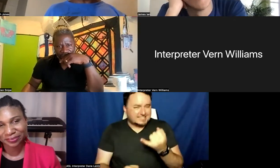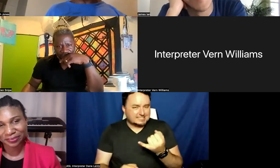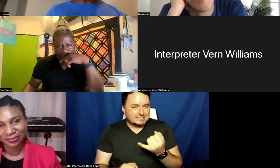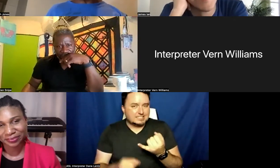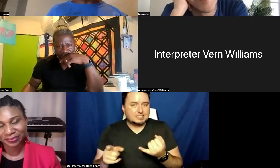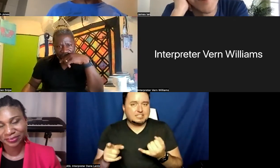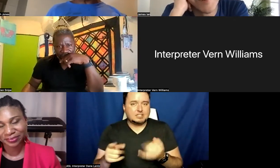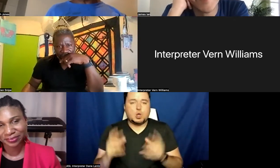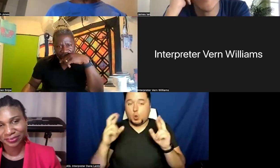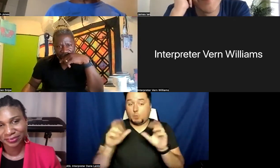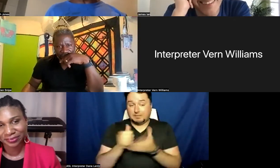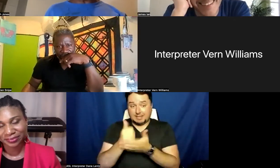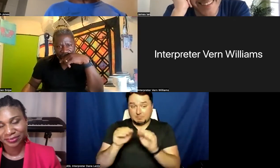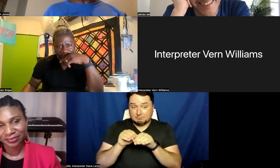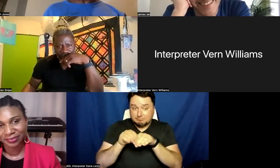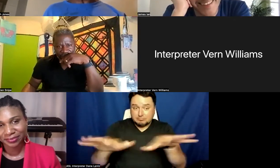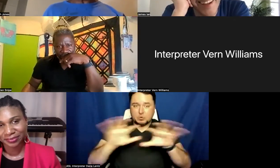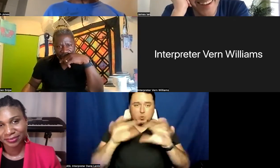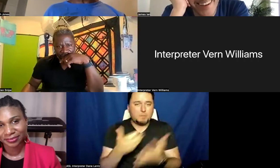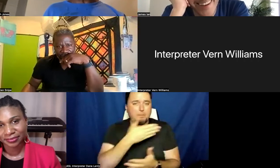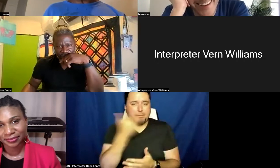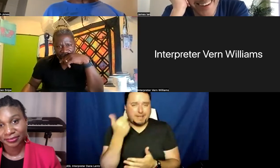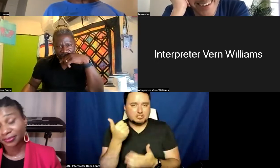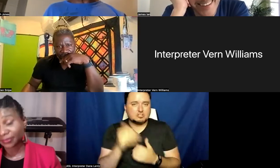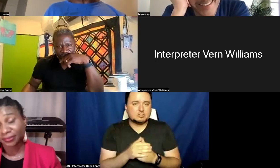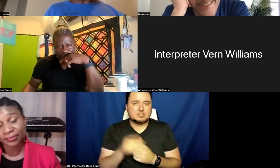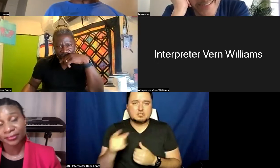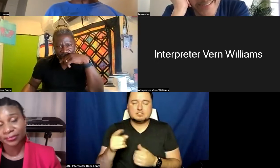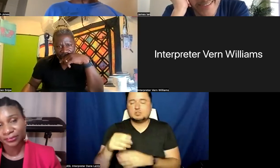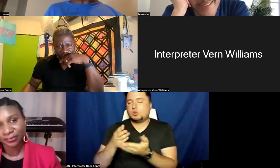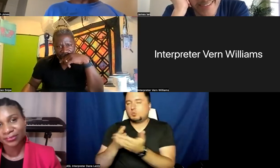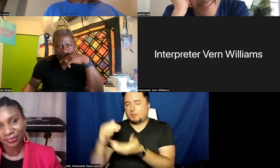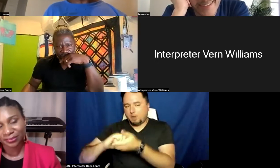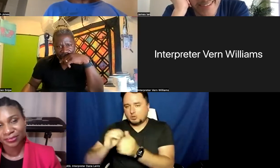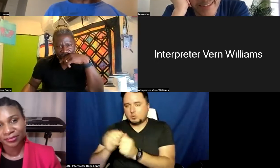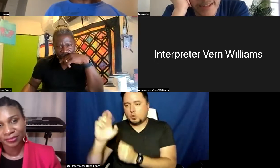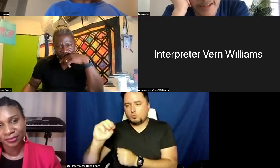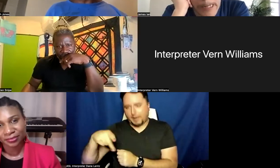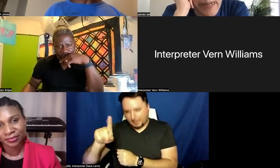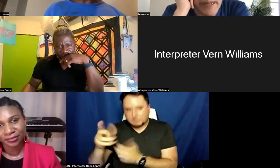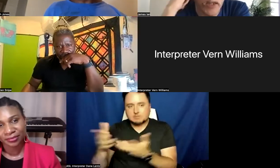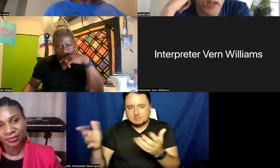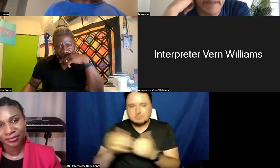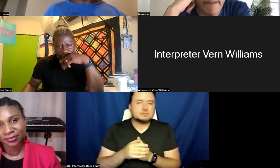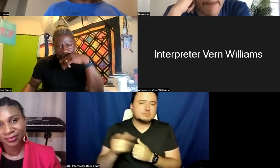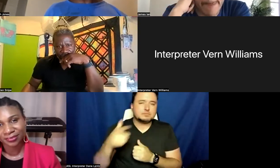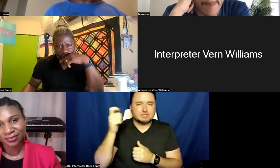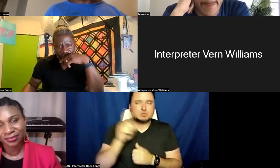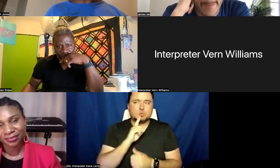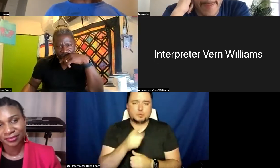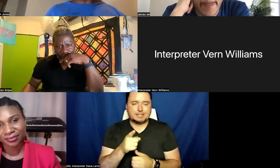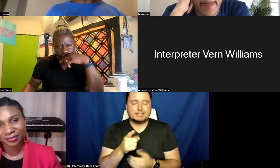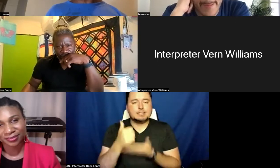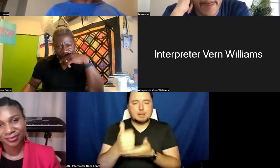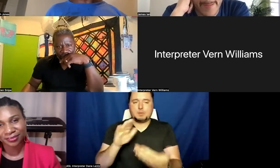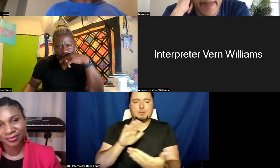hoping to make the world better, whether, through partners with RAMP and through partnerships with you guys. Just really bringing the